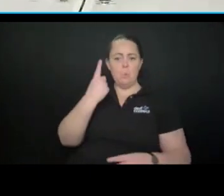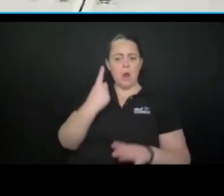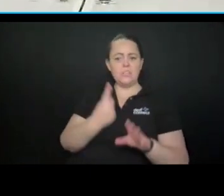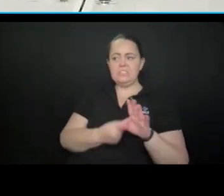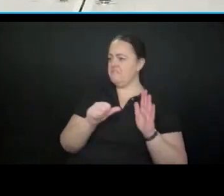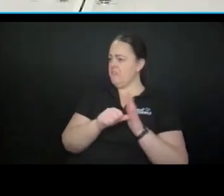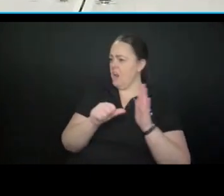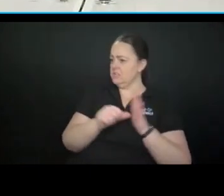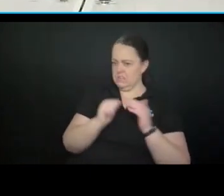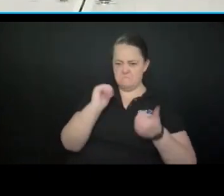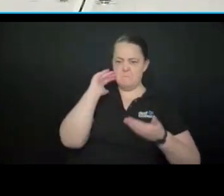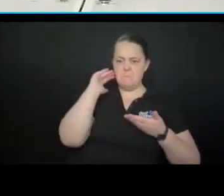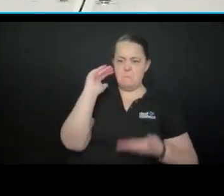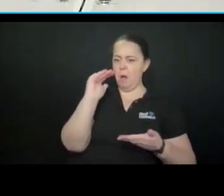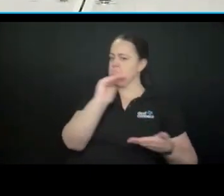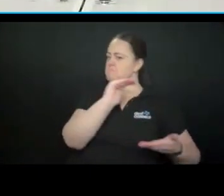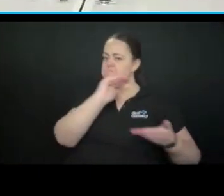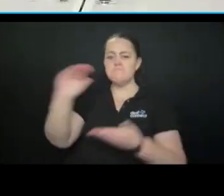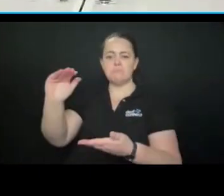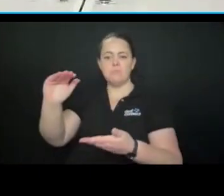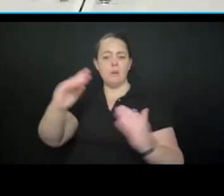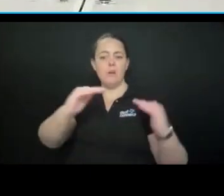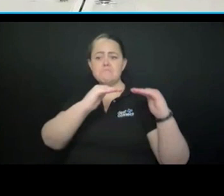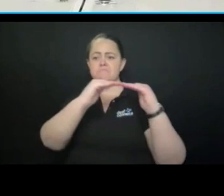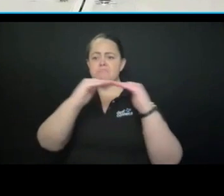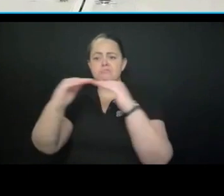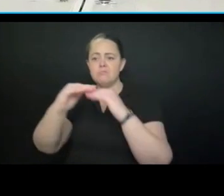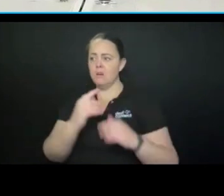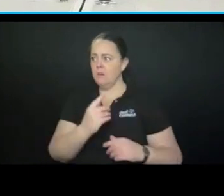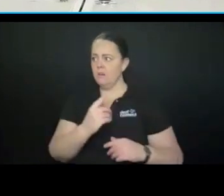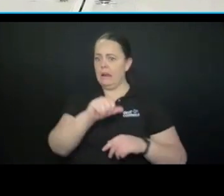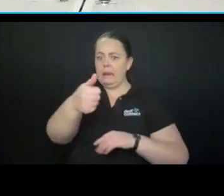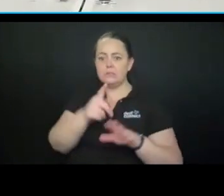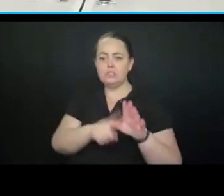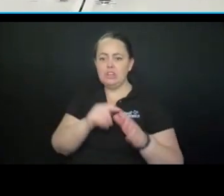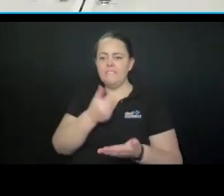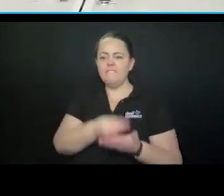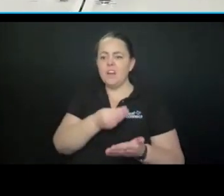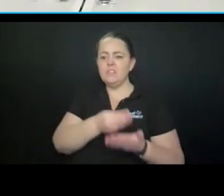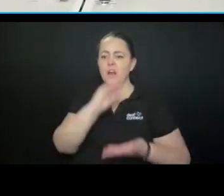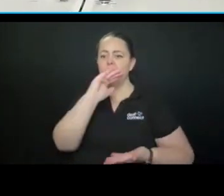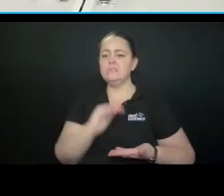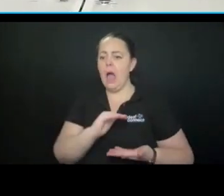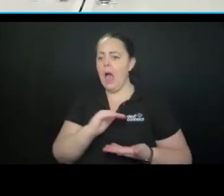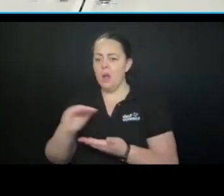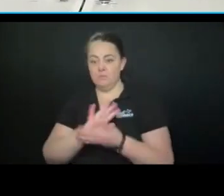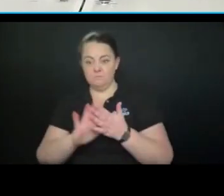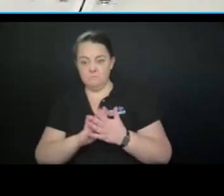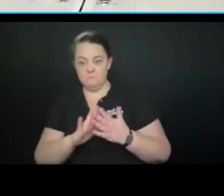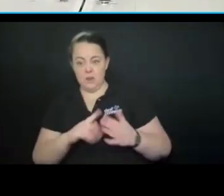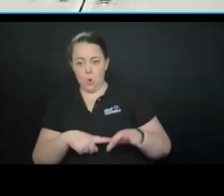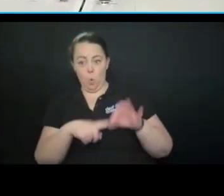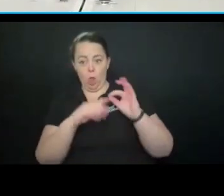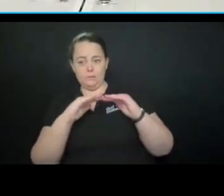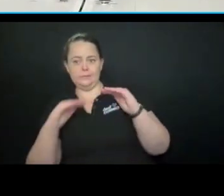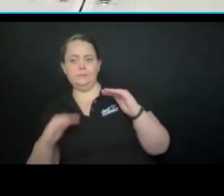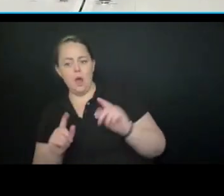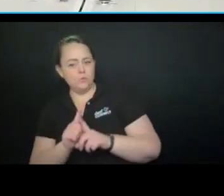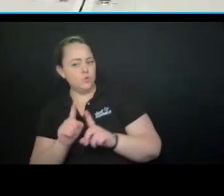And the indicators themselves, the new indicators, I think they're really going to help because they will give us more indications